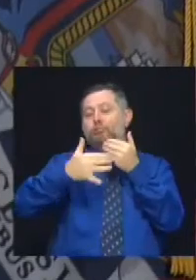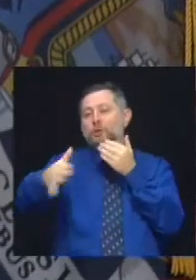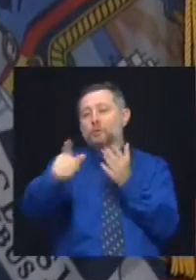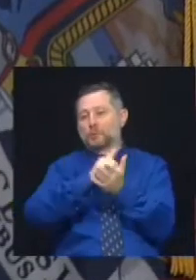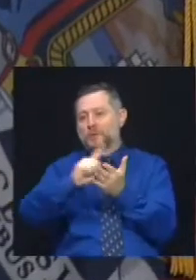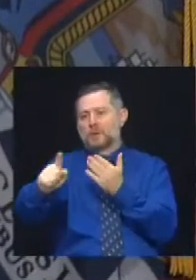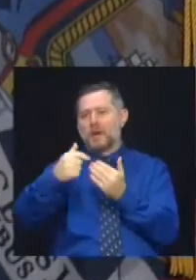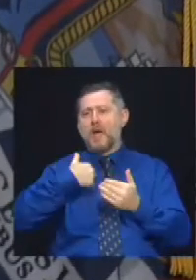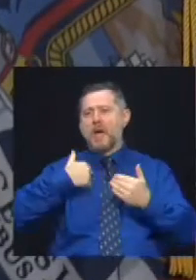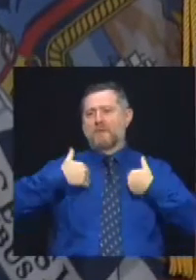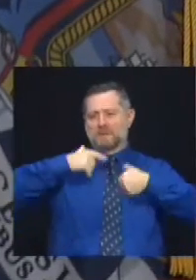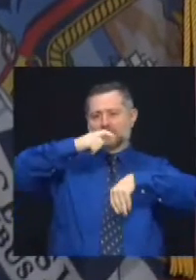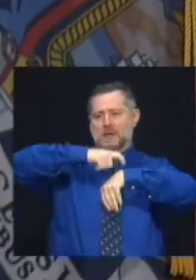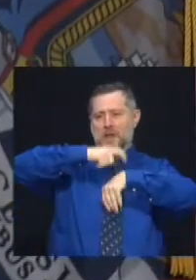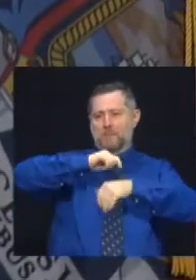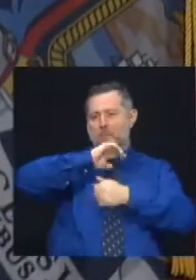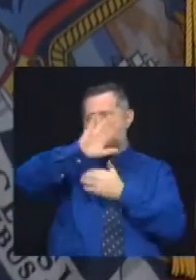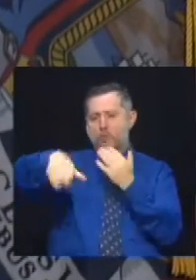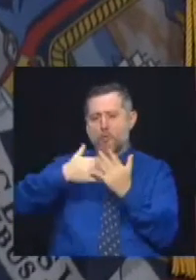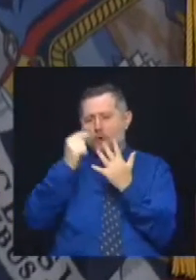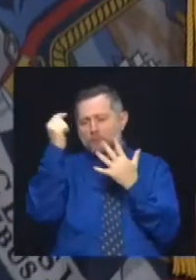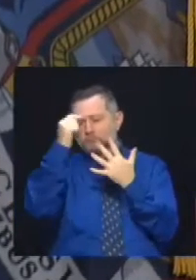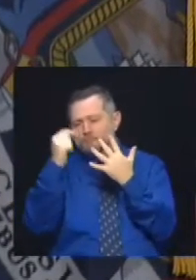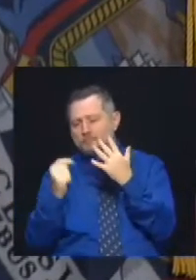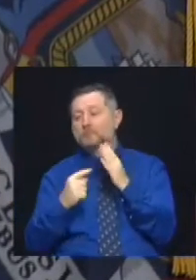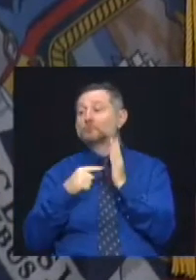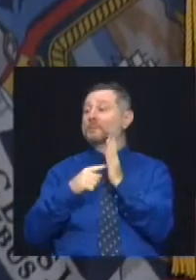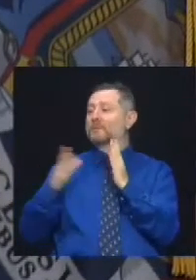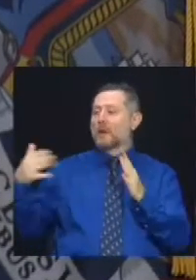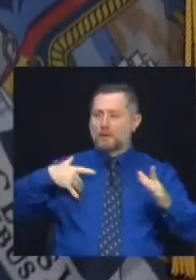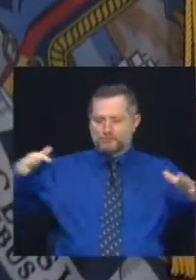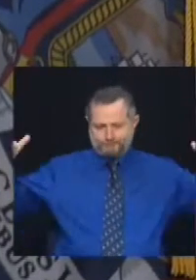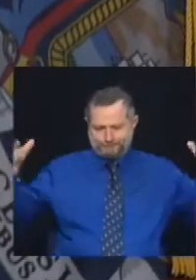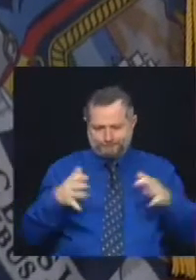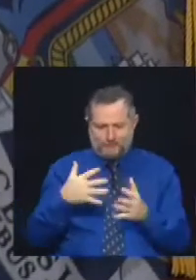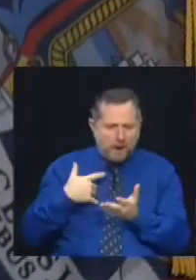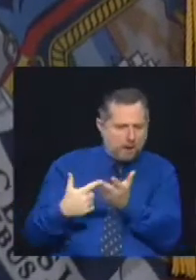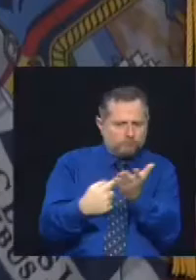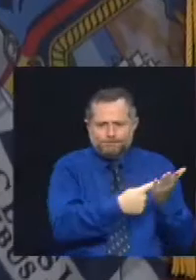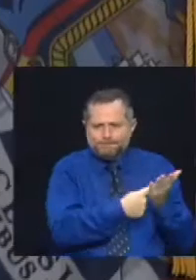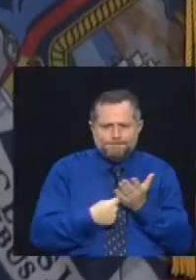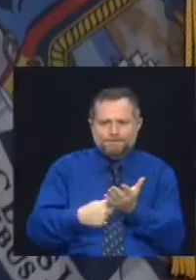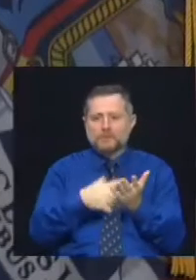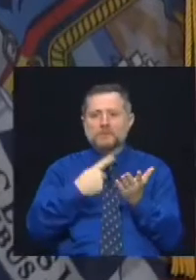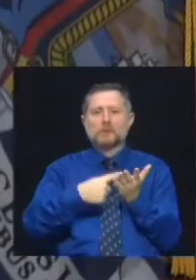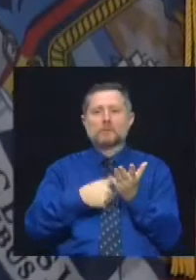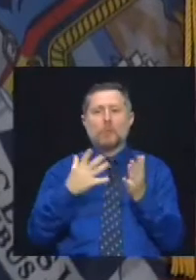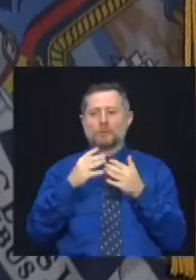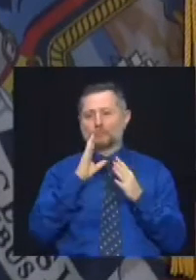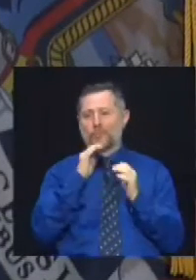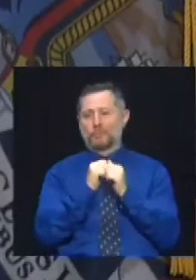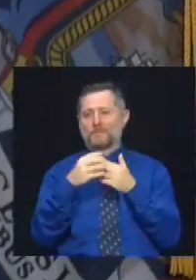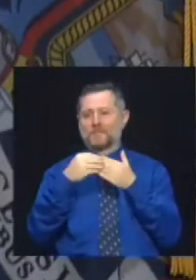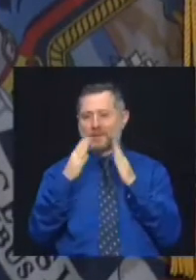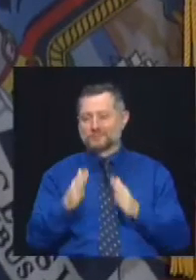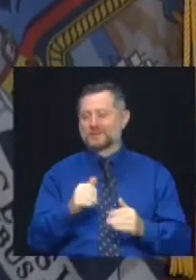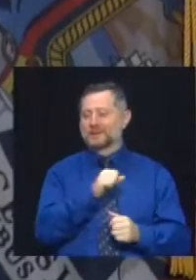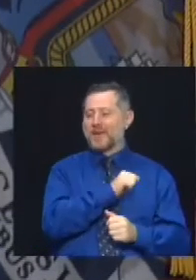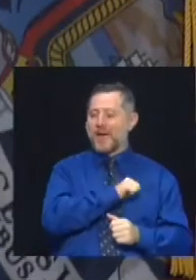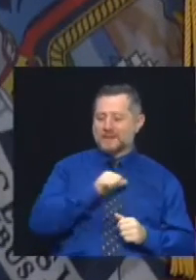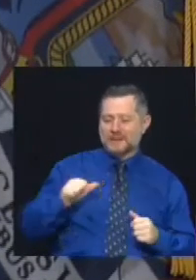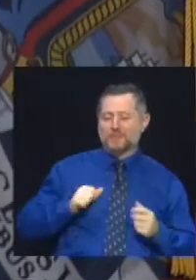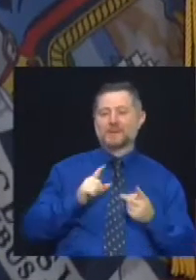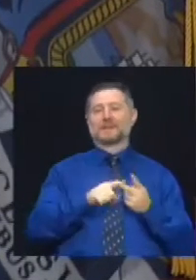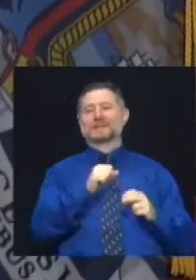am officially governor and I have the ability to work with them. I'll also be discussing this with our leadership from the Assembly and the Senate. This is what collaboration looks